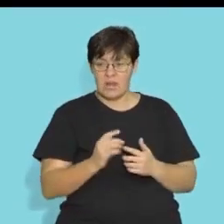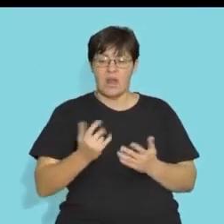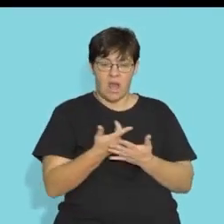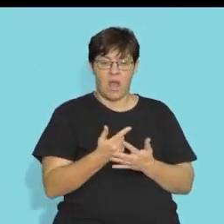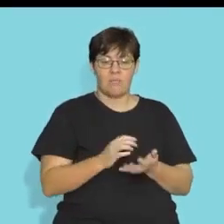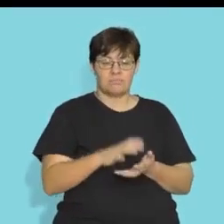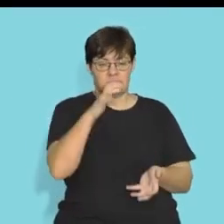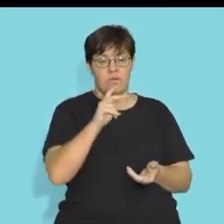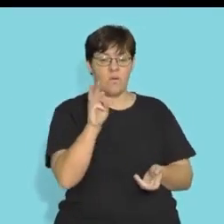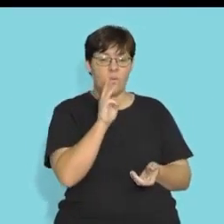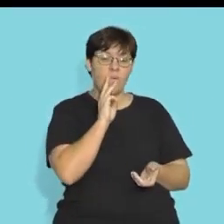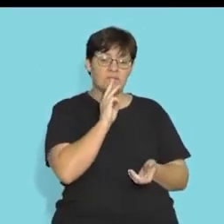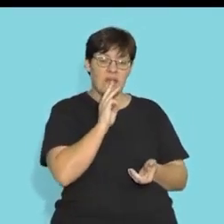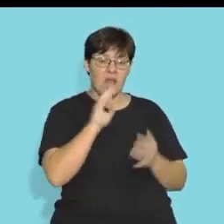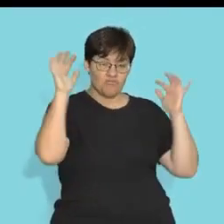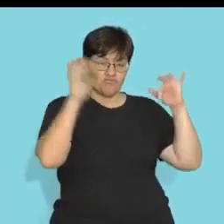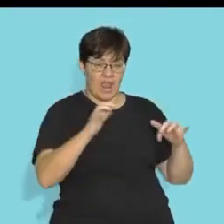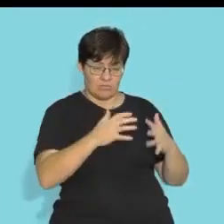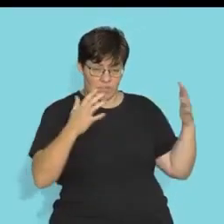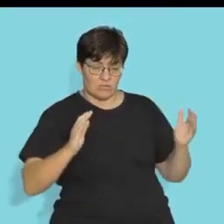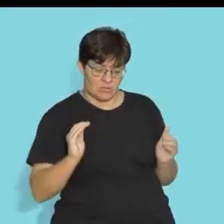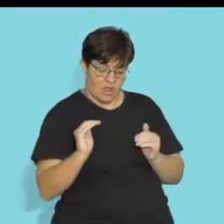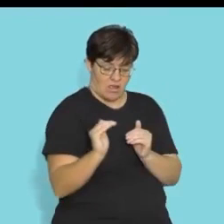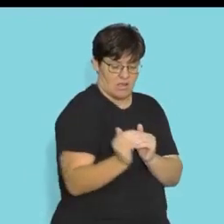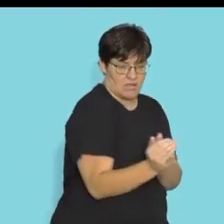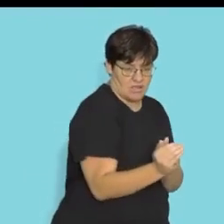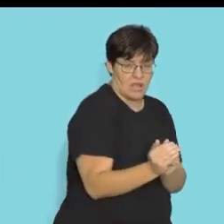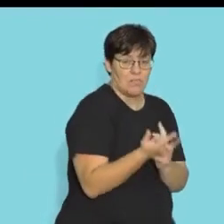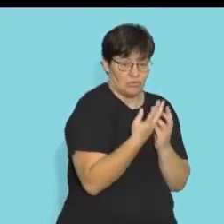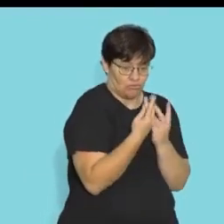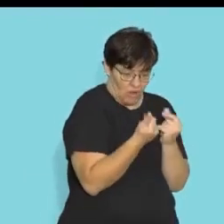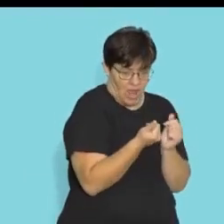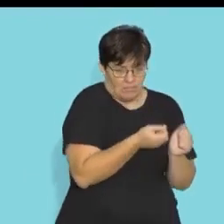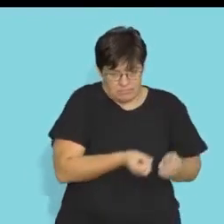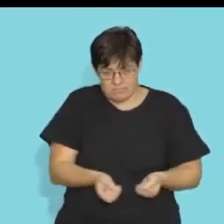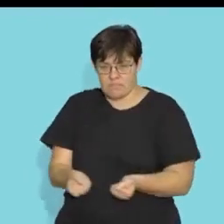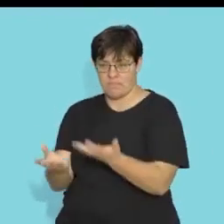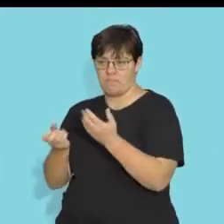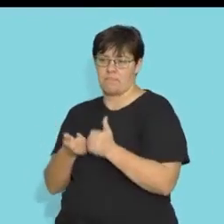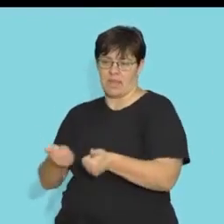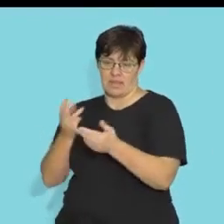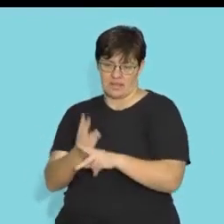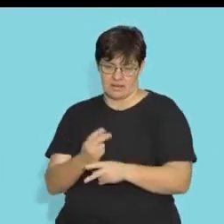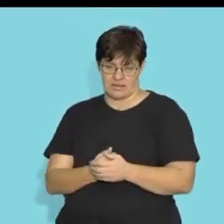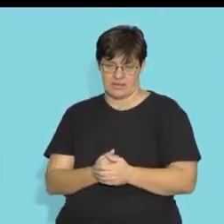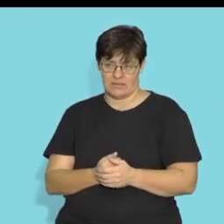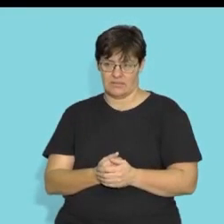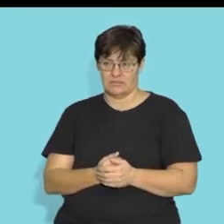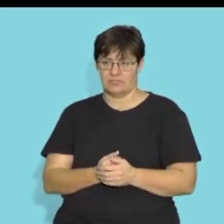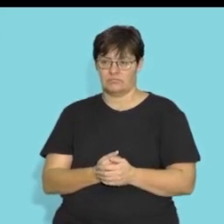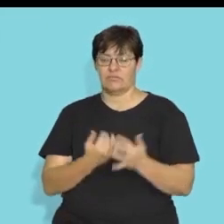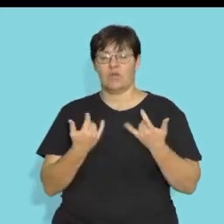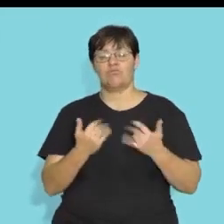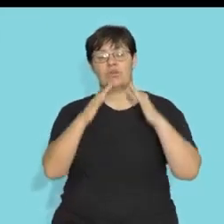during floods, where they retain large volumes of water during rainy seasons and release them during drought.